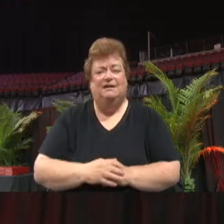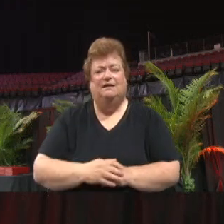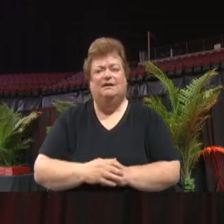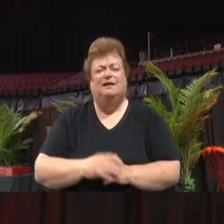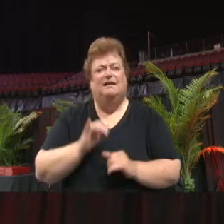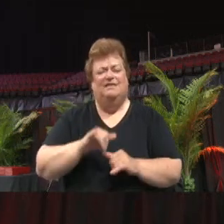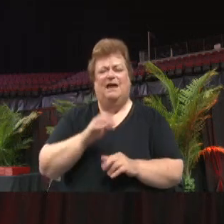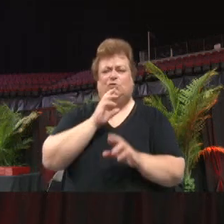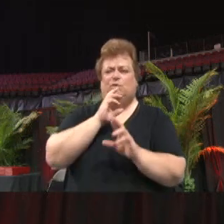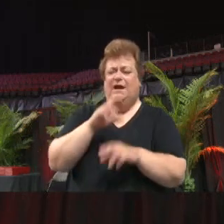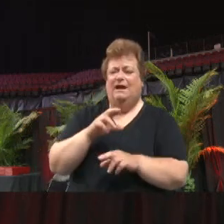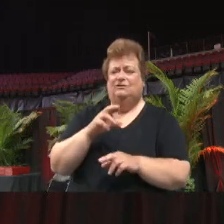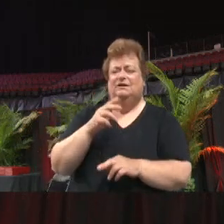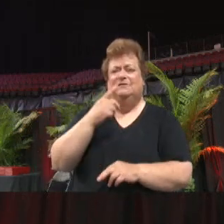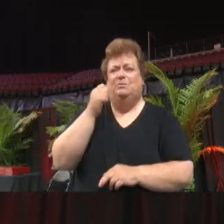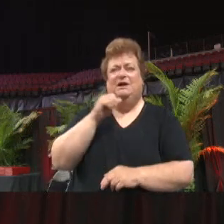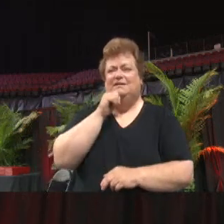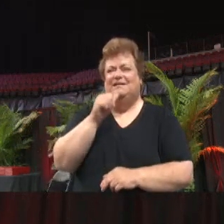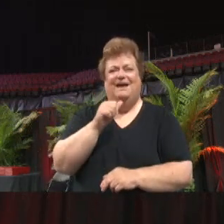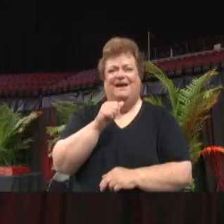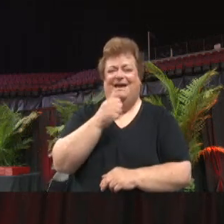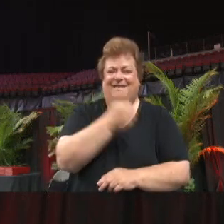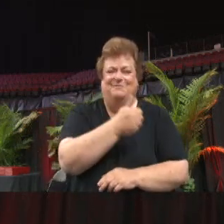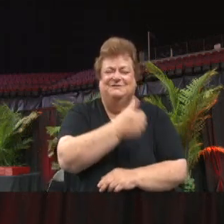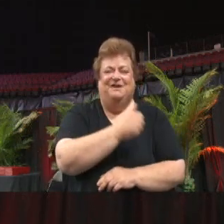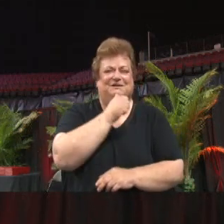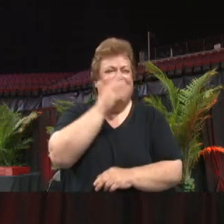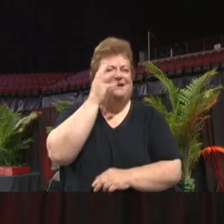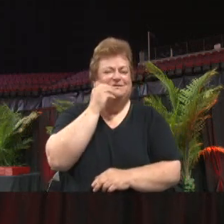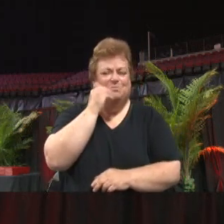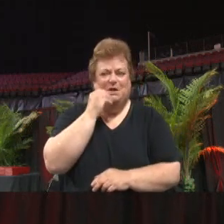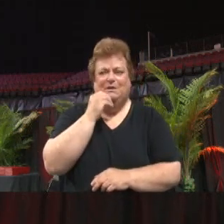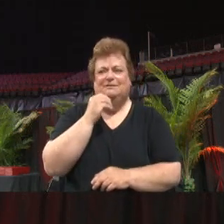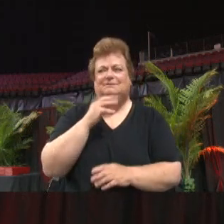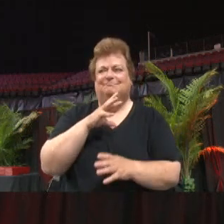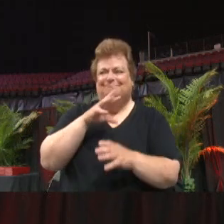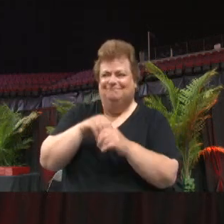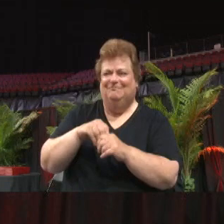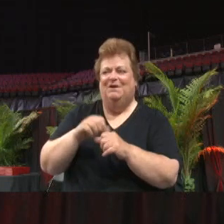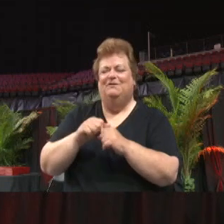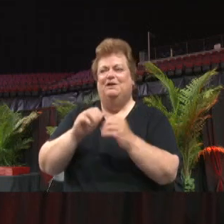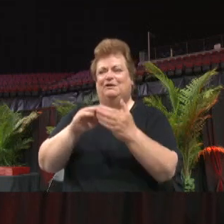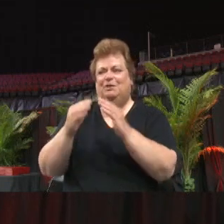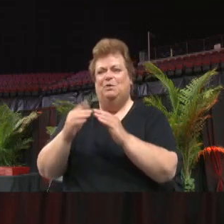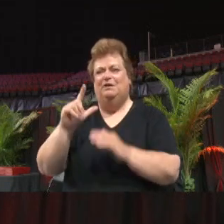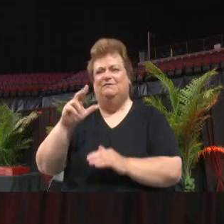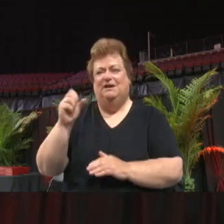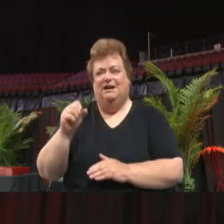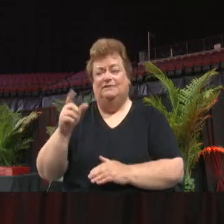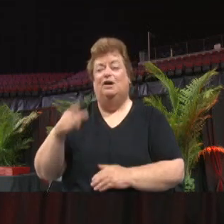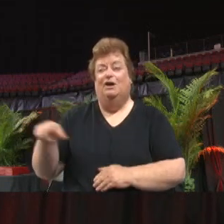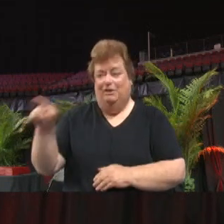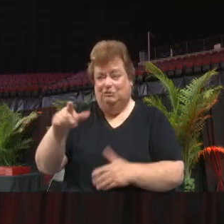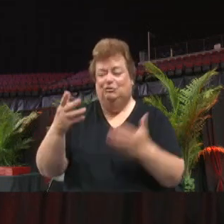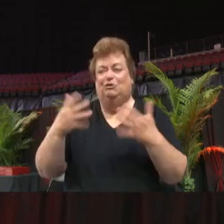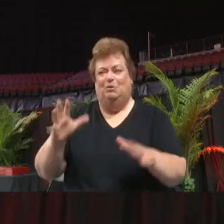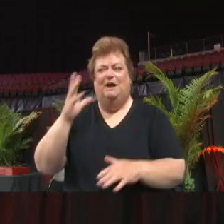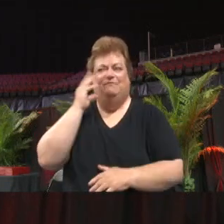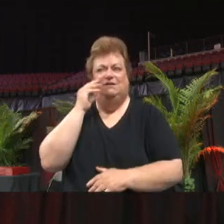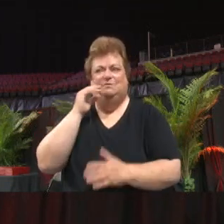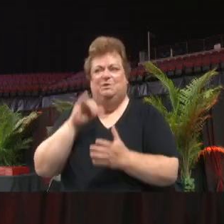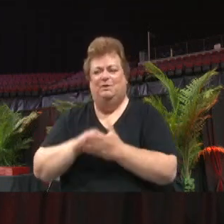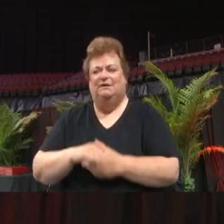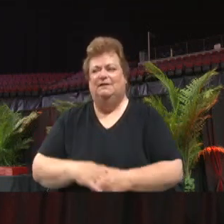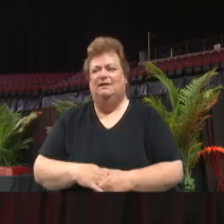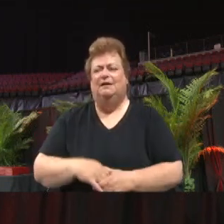haven't experienced being part of a community like Lincoln High. You have. Be proud